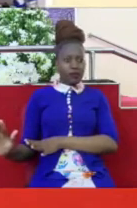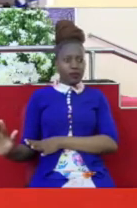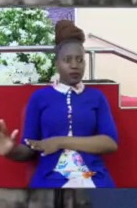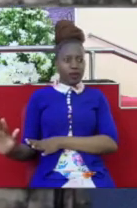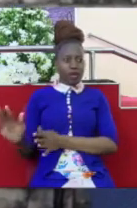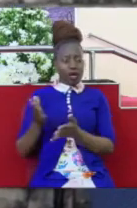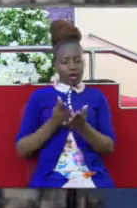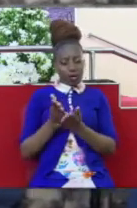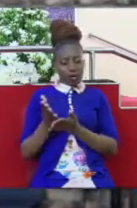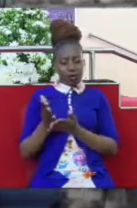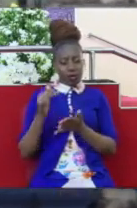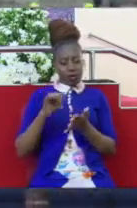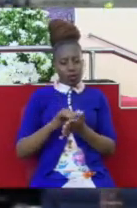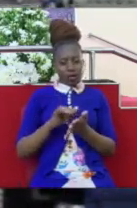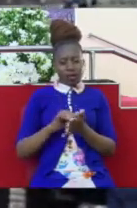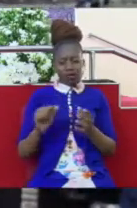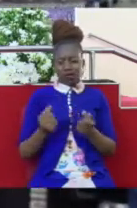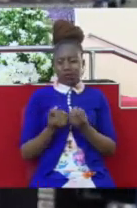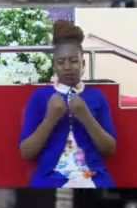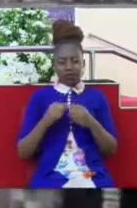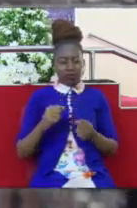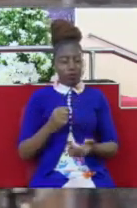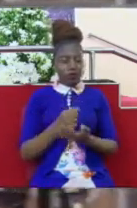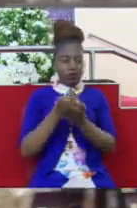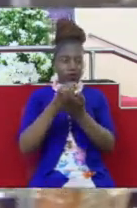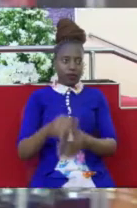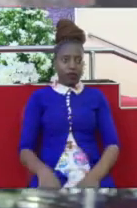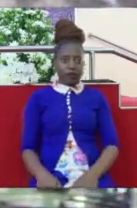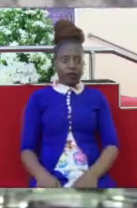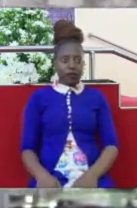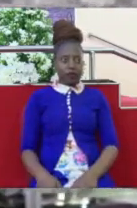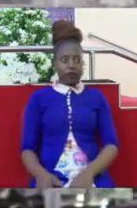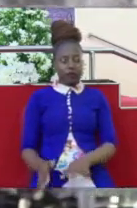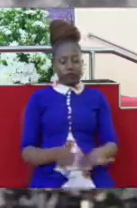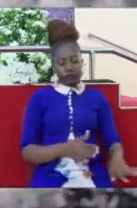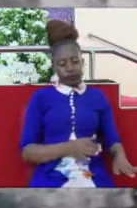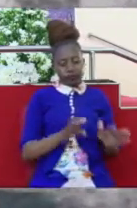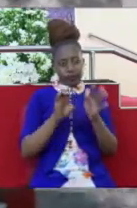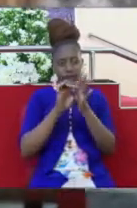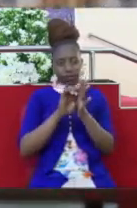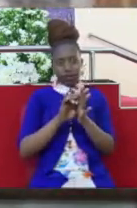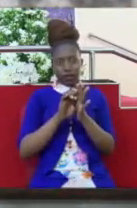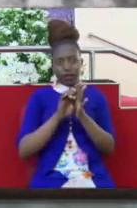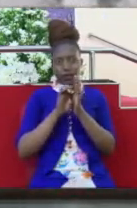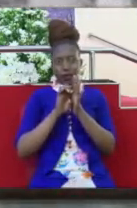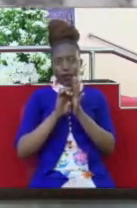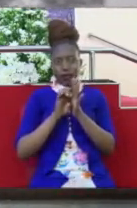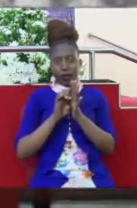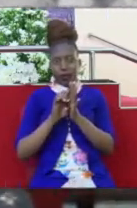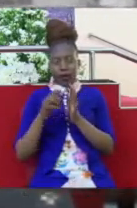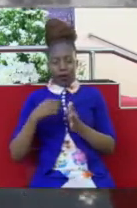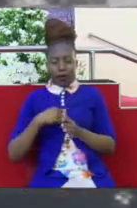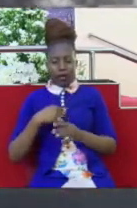mengi itakufanya sasa usiweze kusaidia. I'll give you an example. Nitakupatia mfano. I was in Kitale. Alikuwa pale